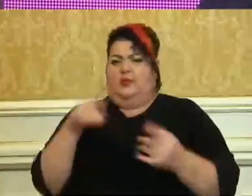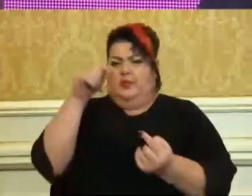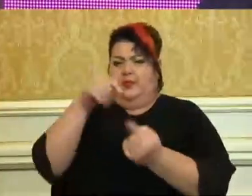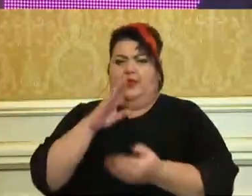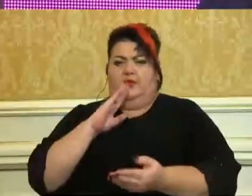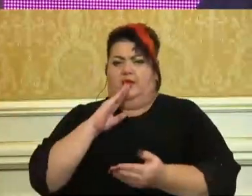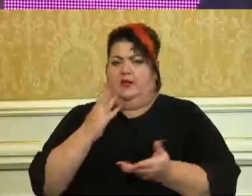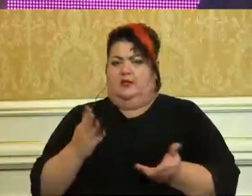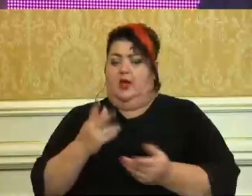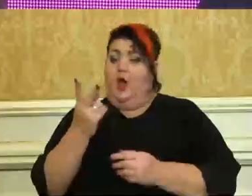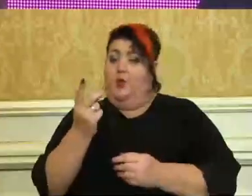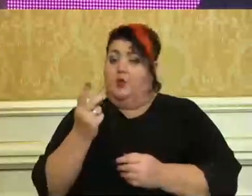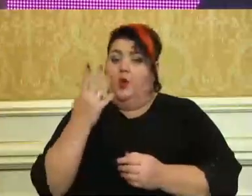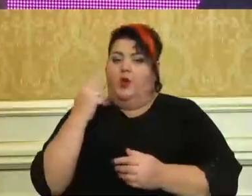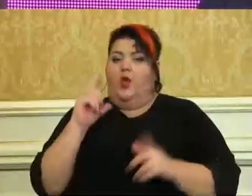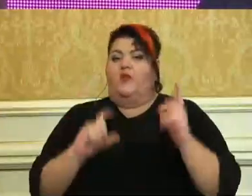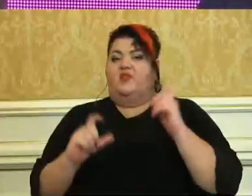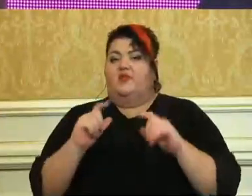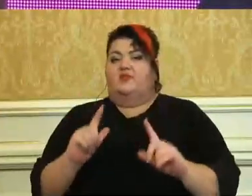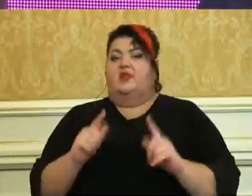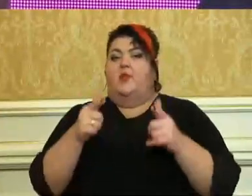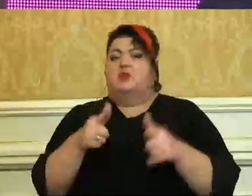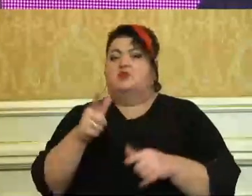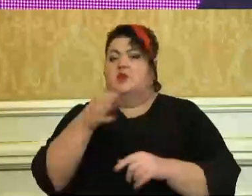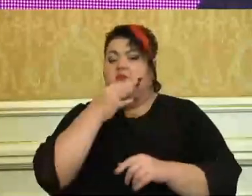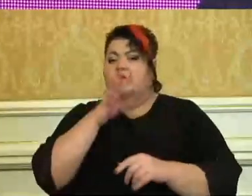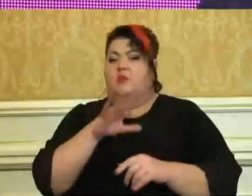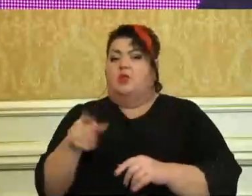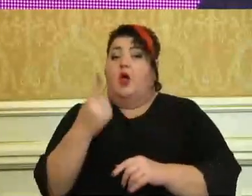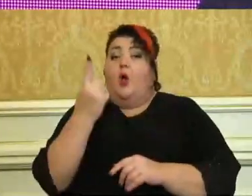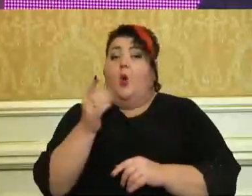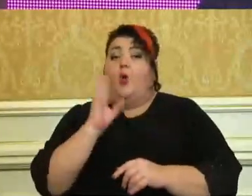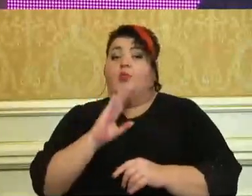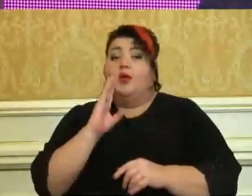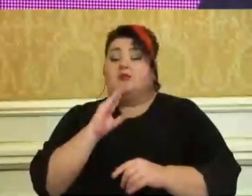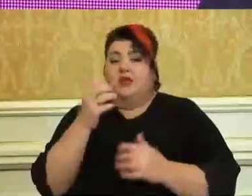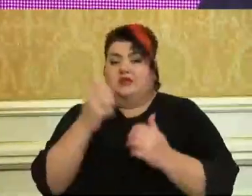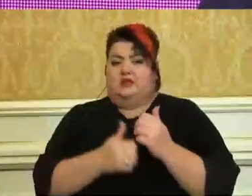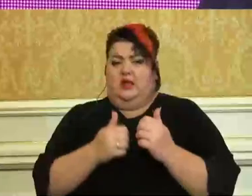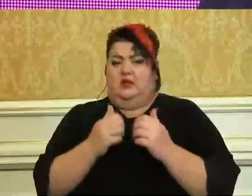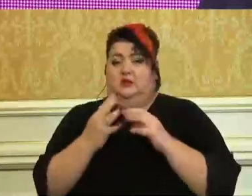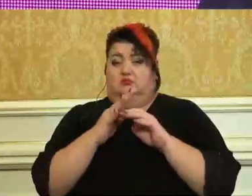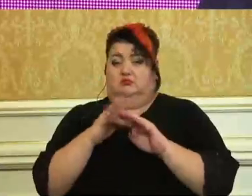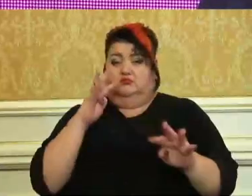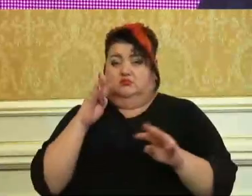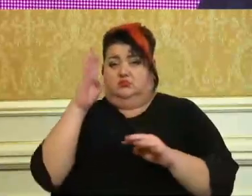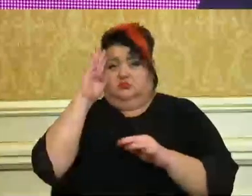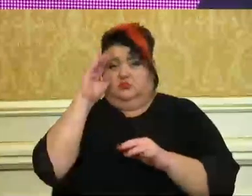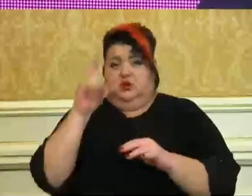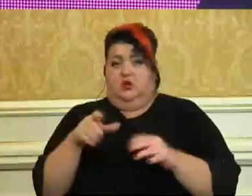Because they've got the message that technological specialization is not for women. And among the